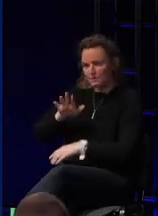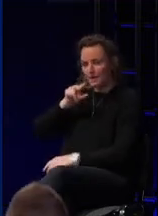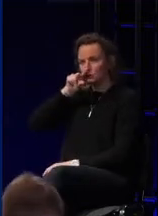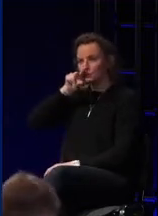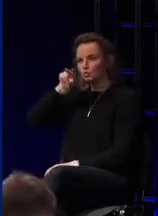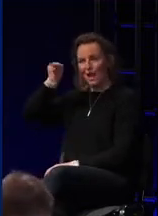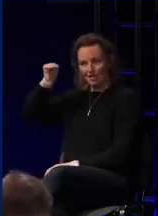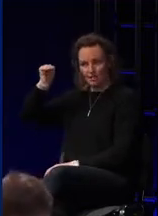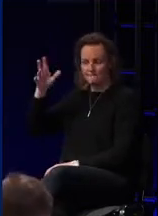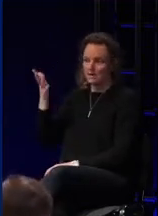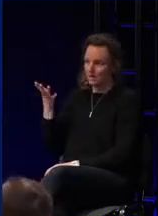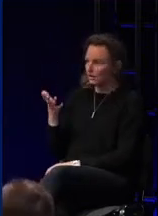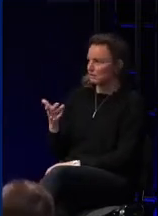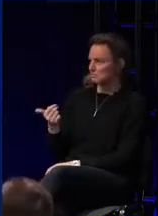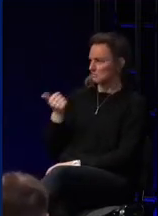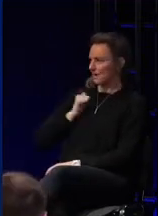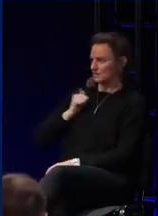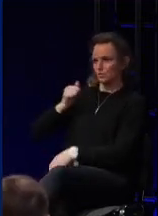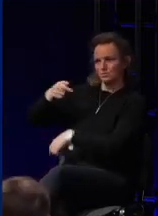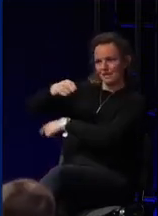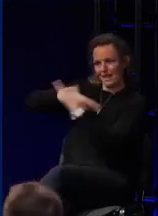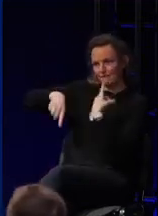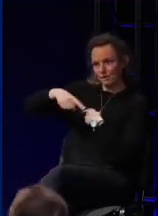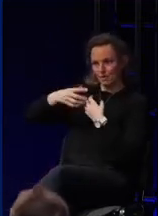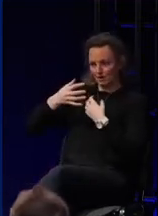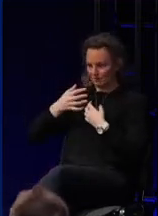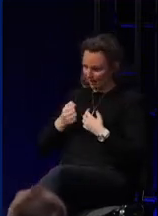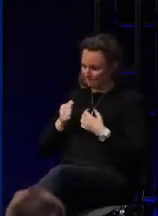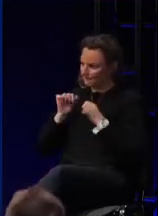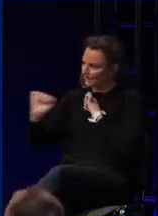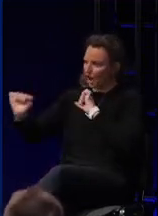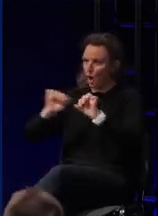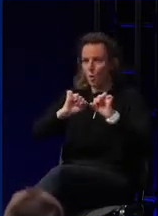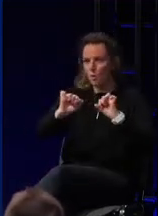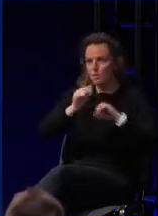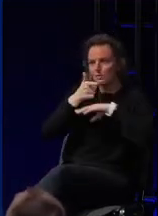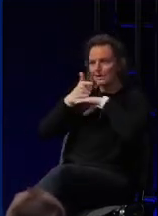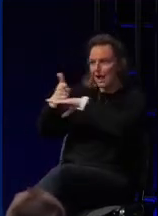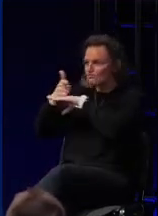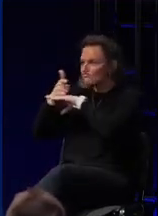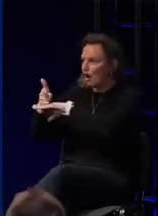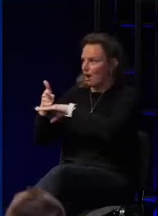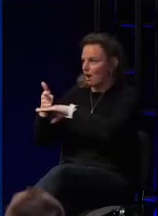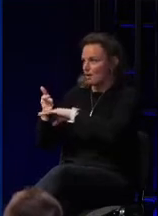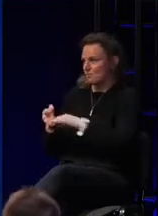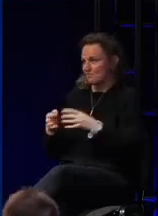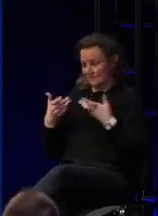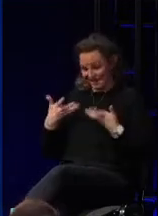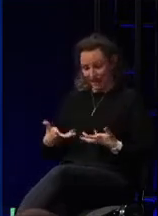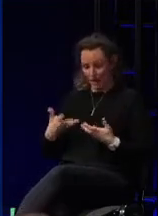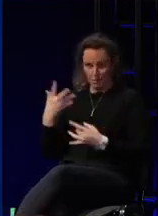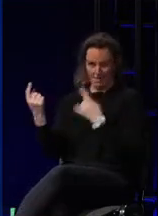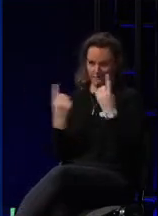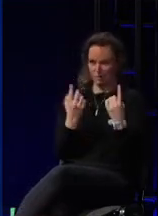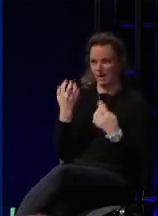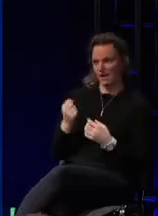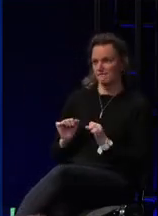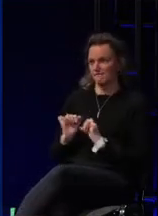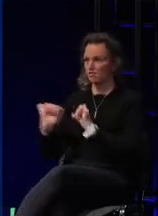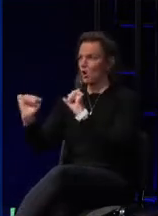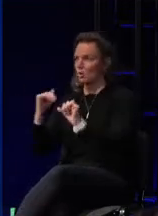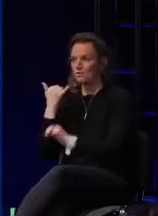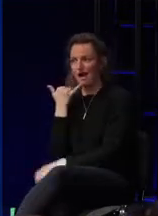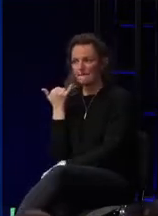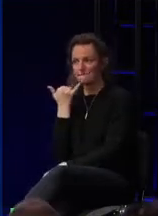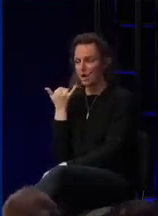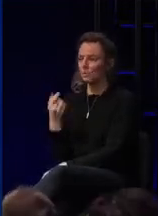But I sort of assumed that everybody had their own VHS camera, and I guess these days everybody have their own iPhone. But at the time, not everybody had a VHS camera,